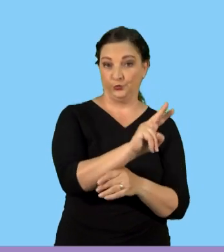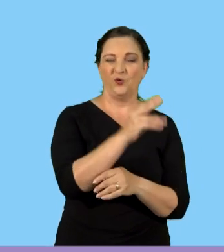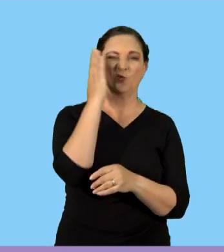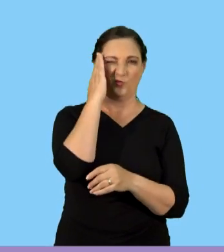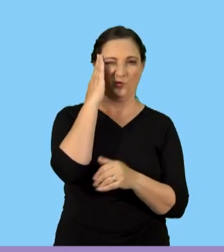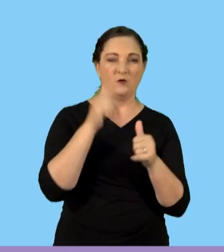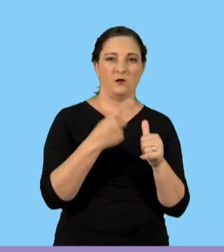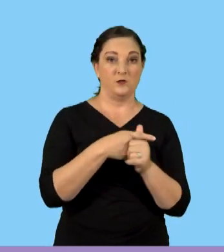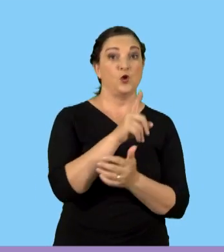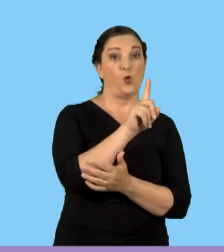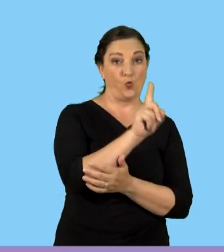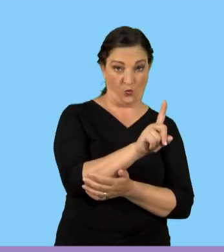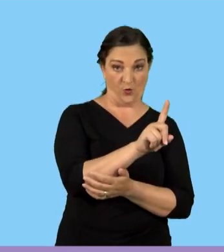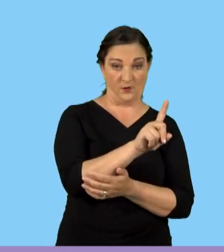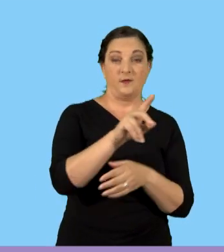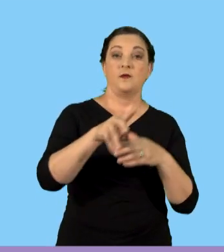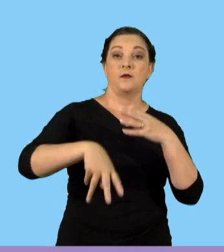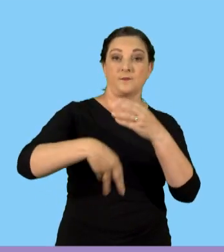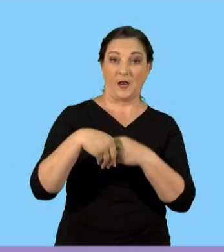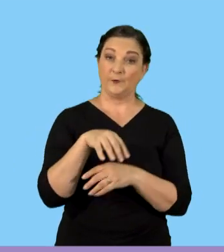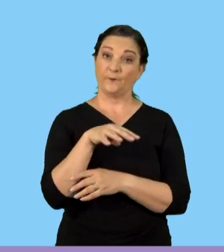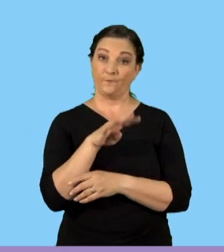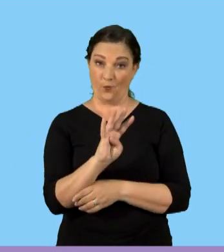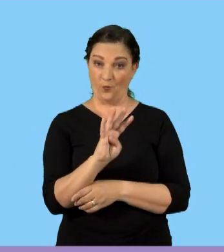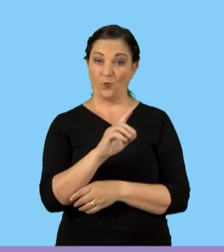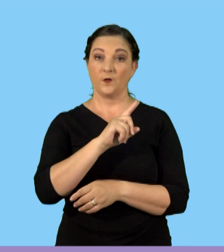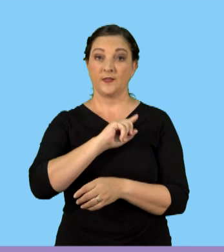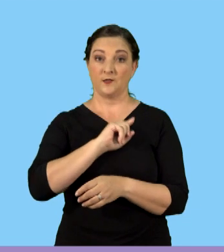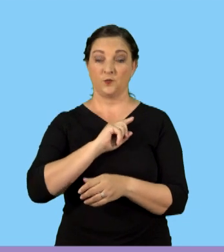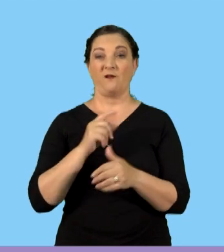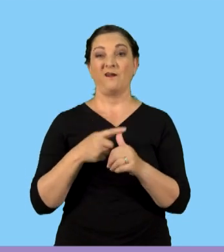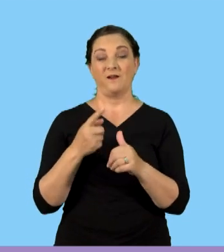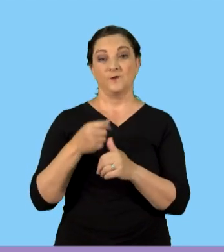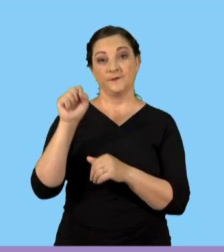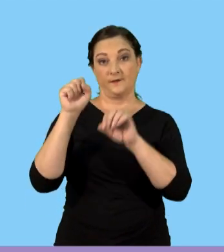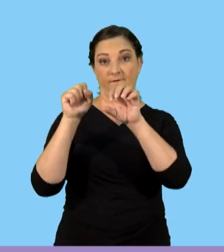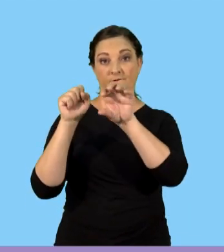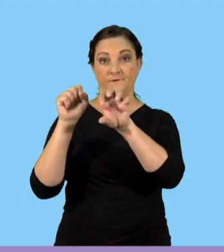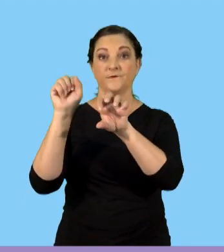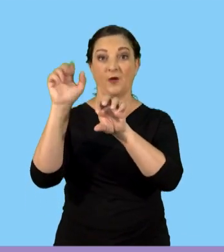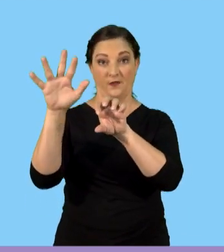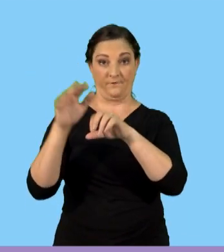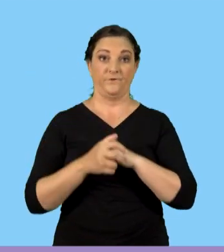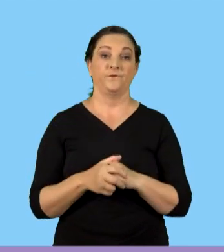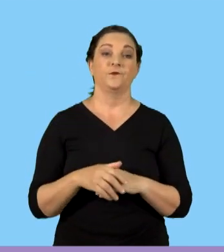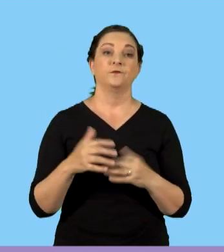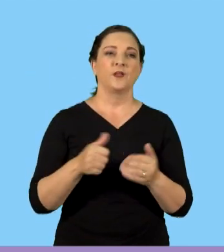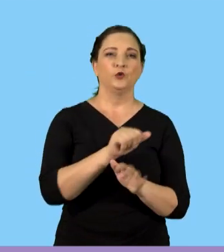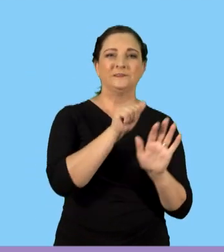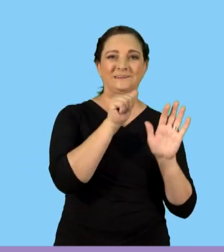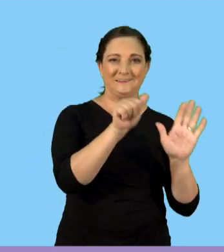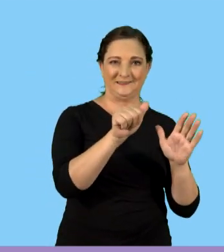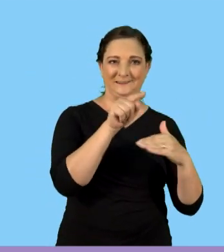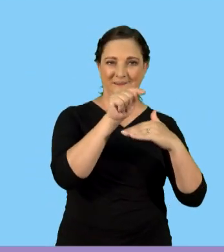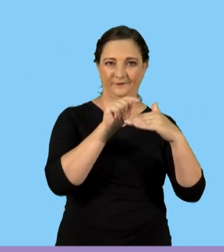1. And then when we add 4 to that, it is going to give us 5. What about 6? 6 divided by